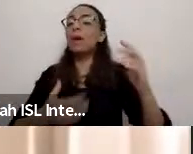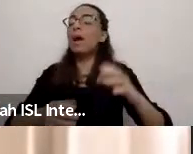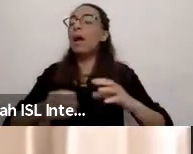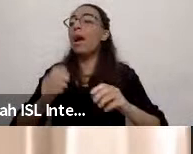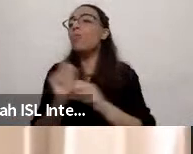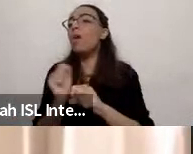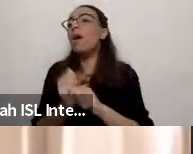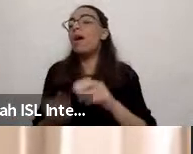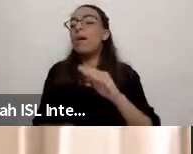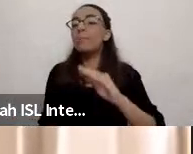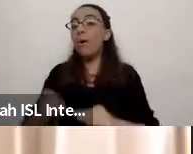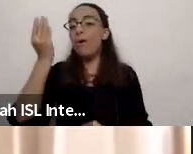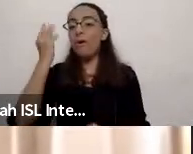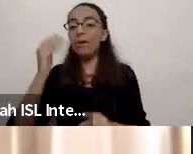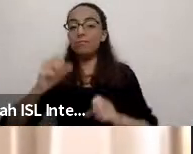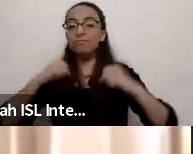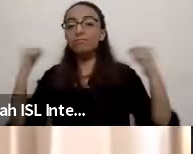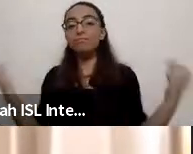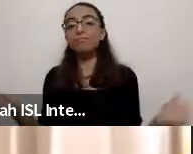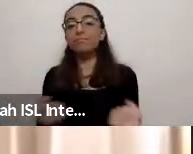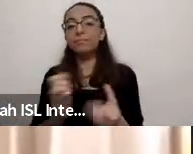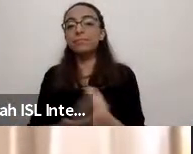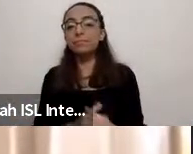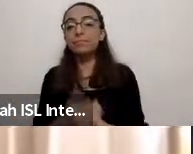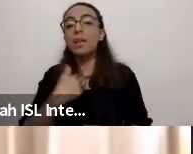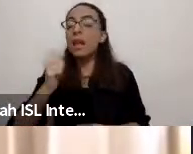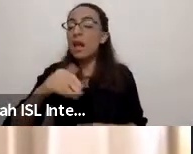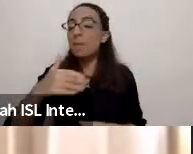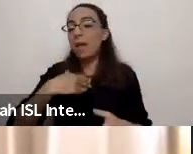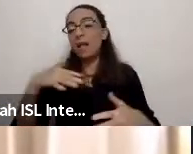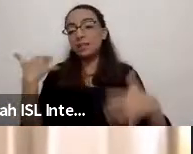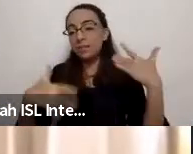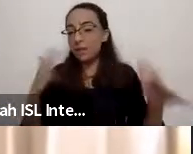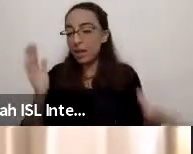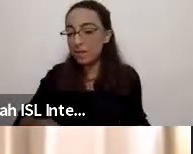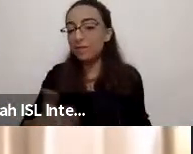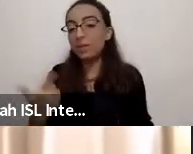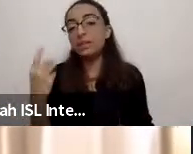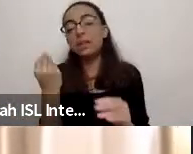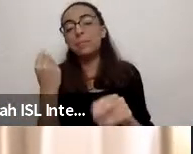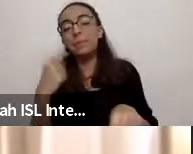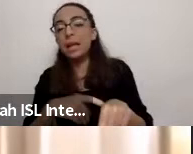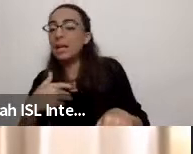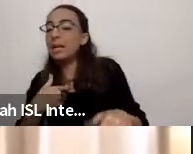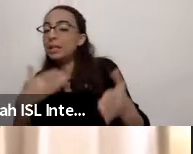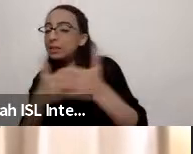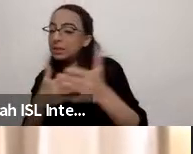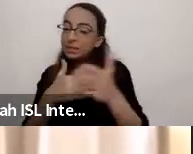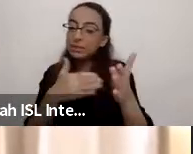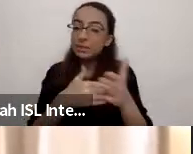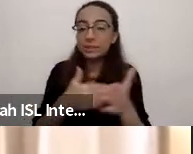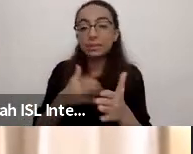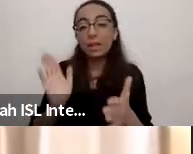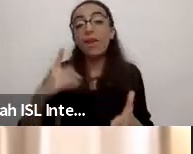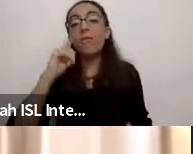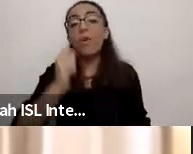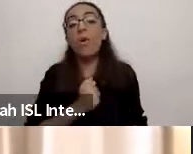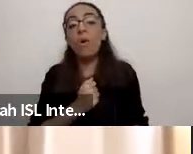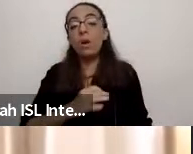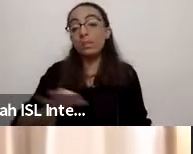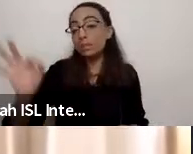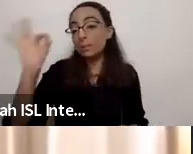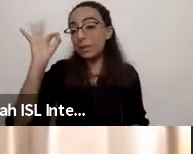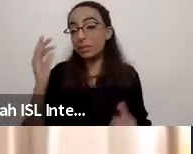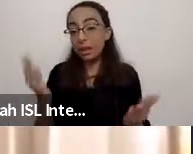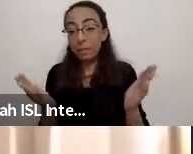all work hand in hand, struggle sometimes to ensure that our specially abled